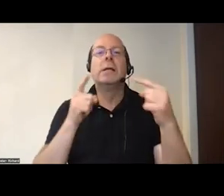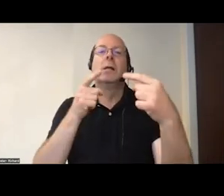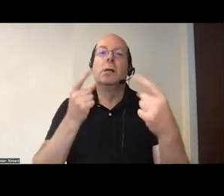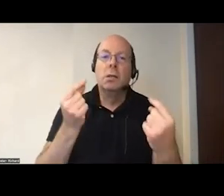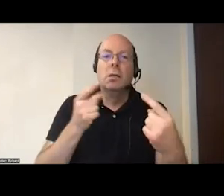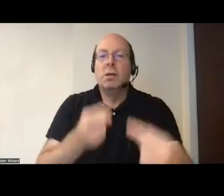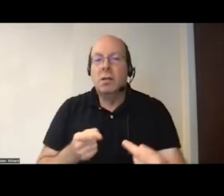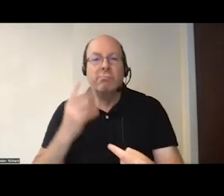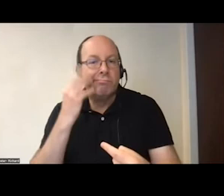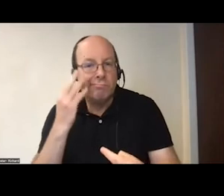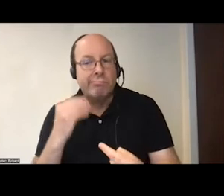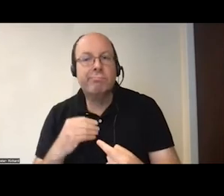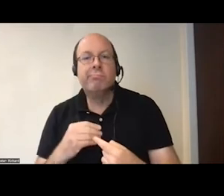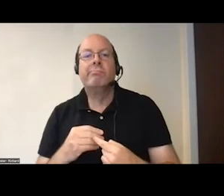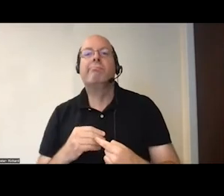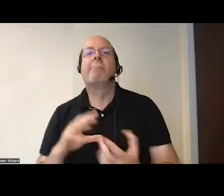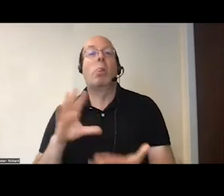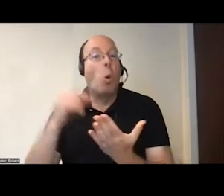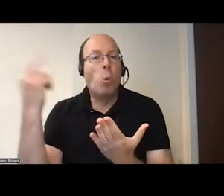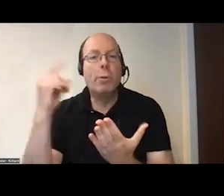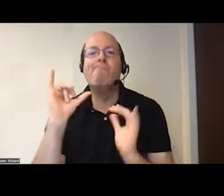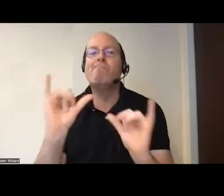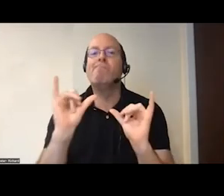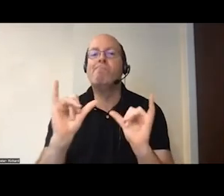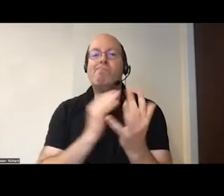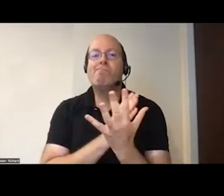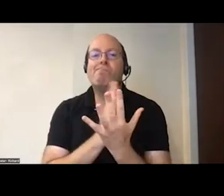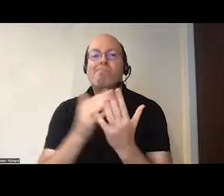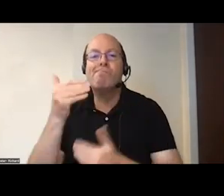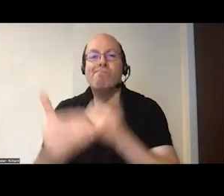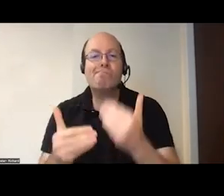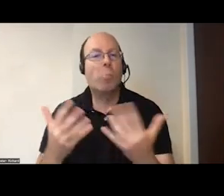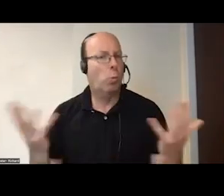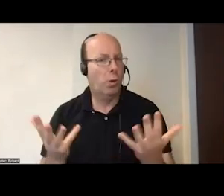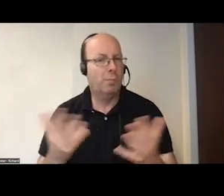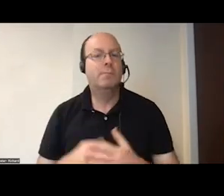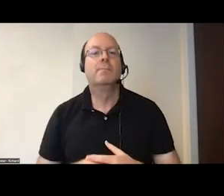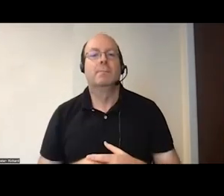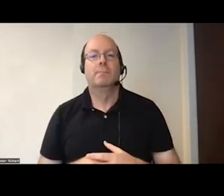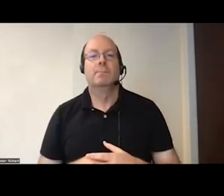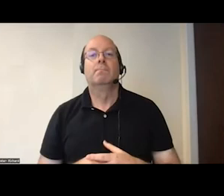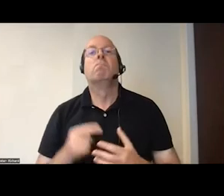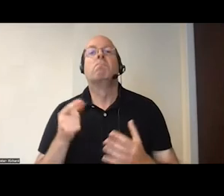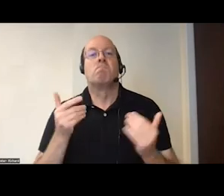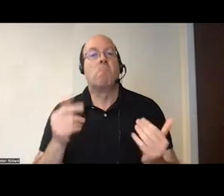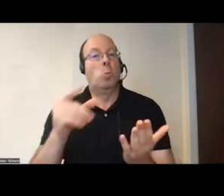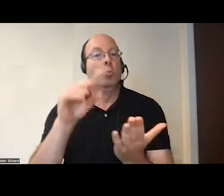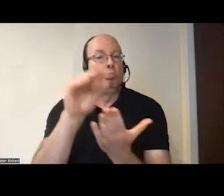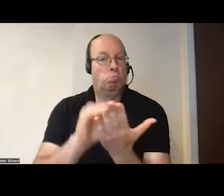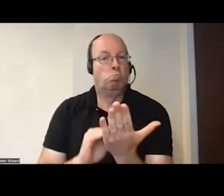failures, as well as their takeaway and strategies they have learned along the way. I encourage you to take notes and ask lots of